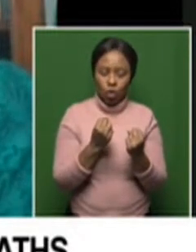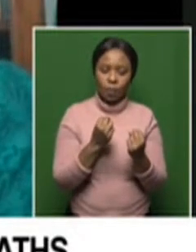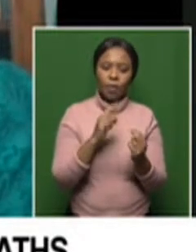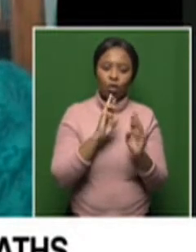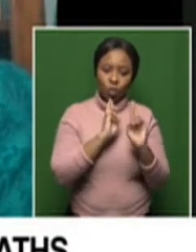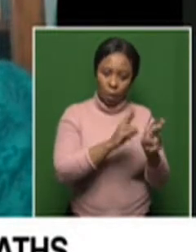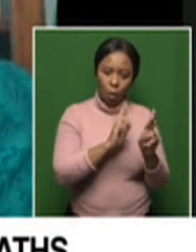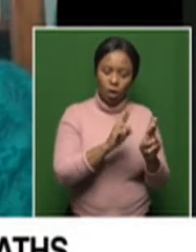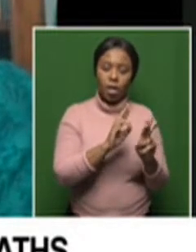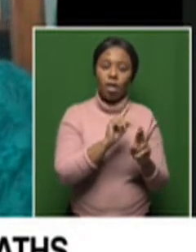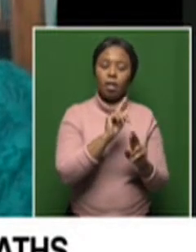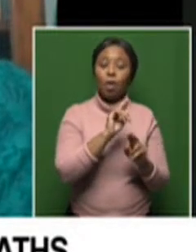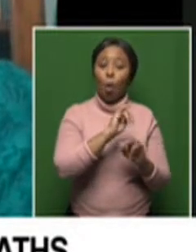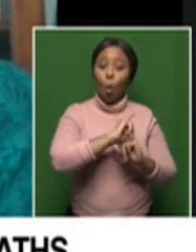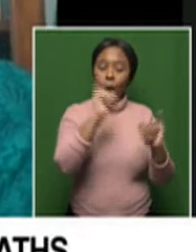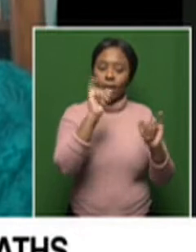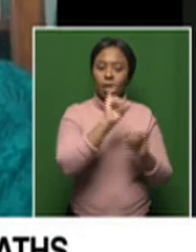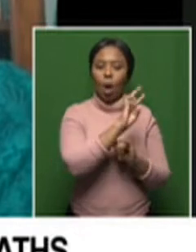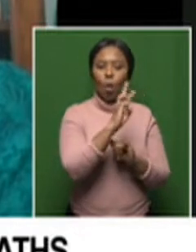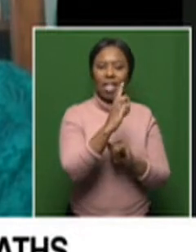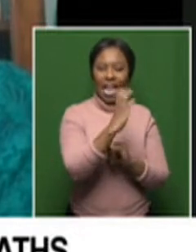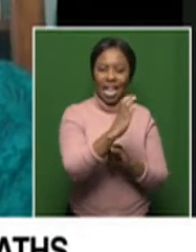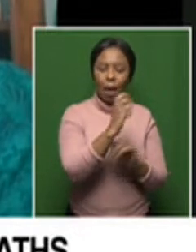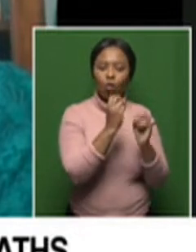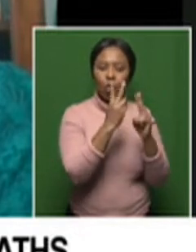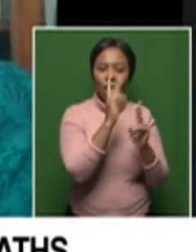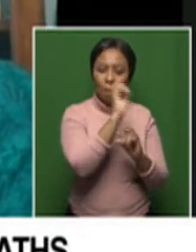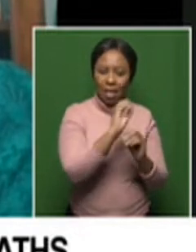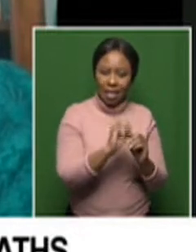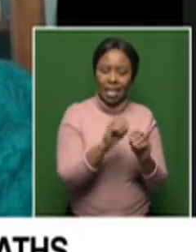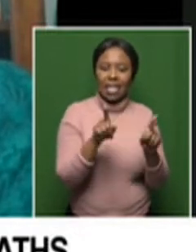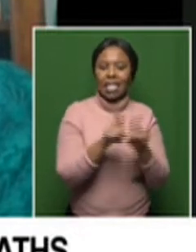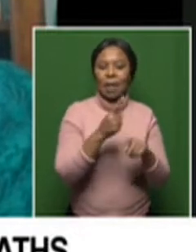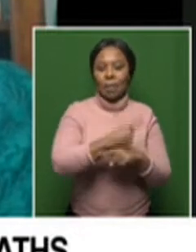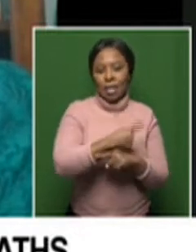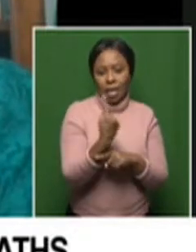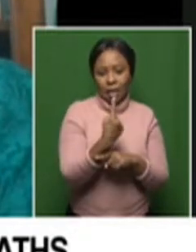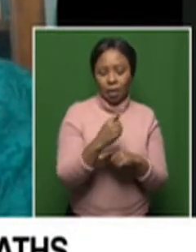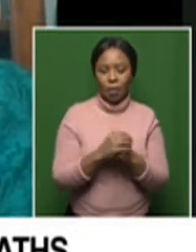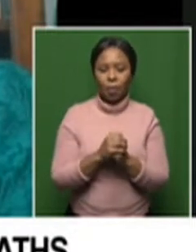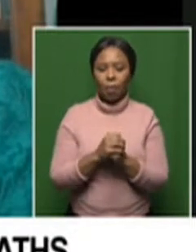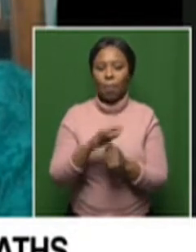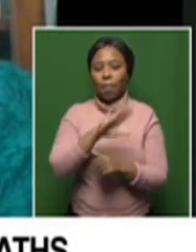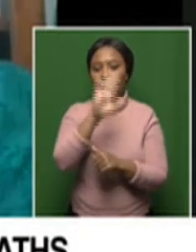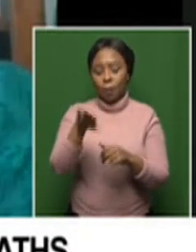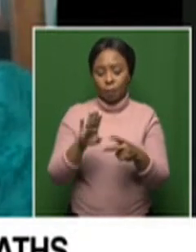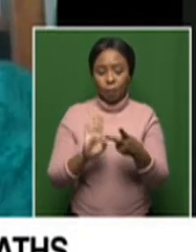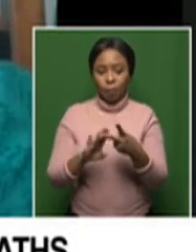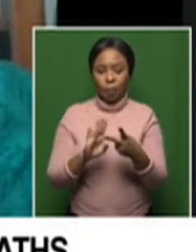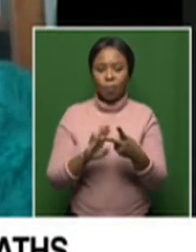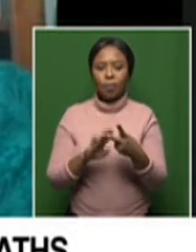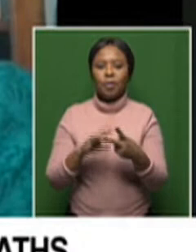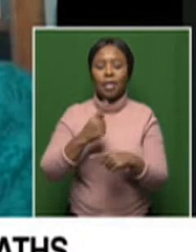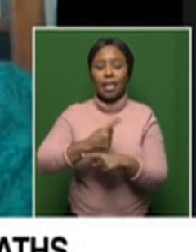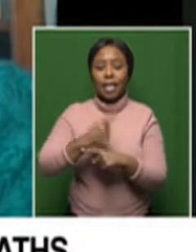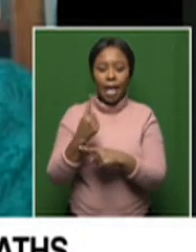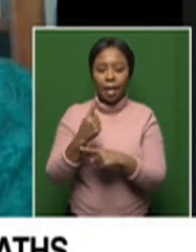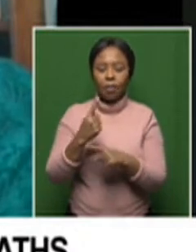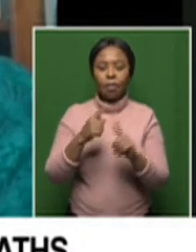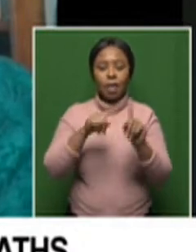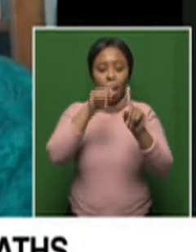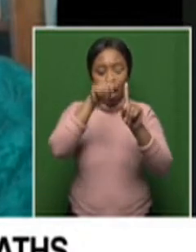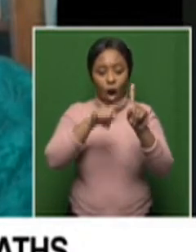is Western Cape at 12% of new cases on the same day. The 7-day moving average graph